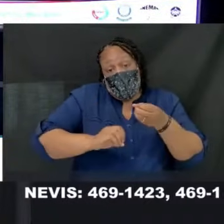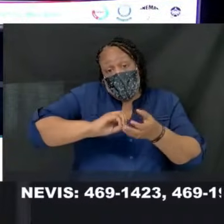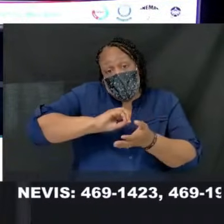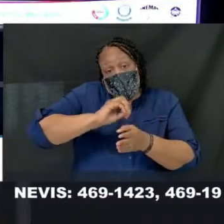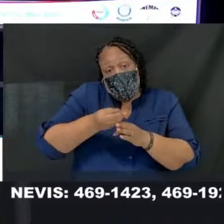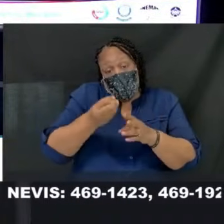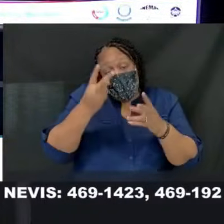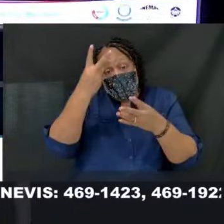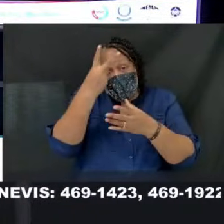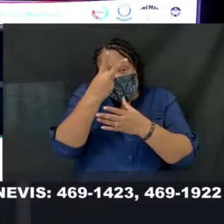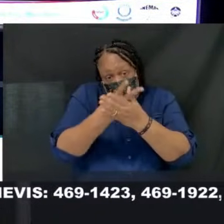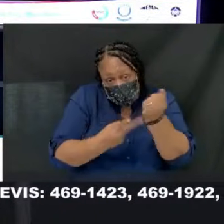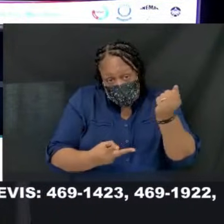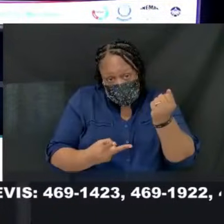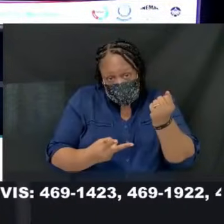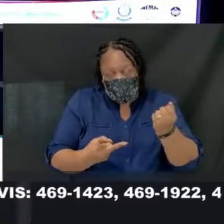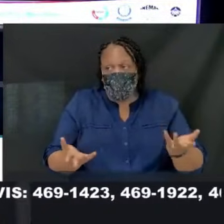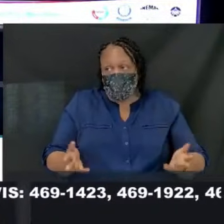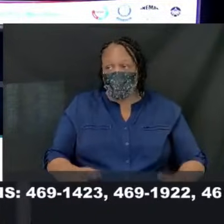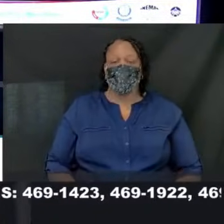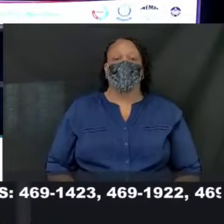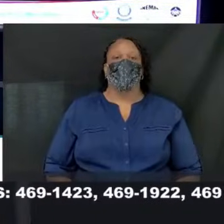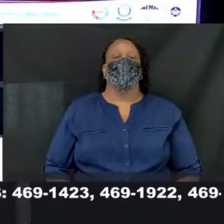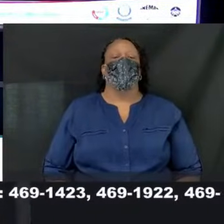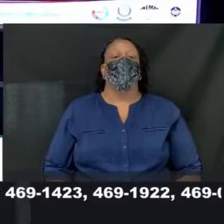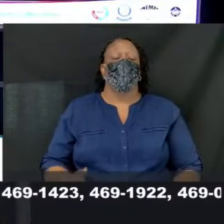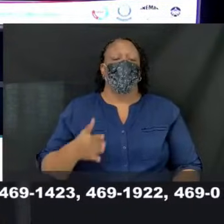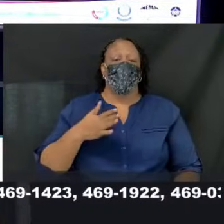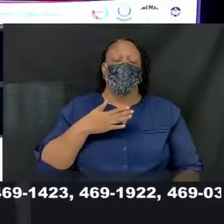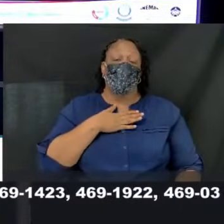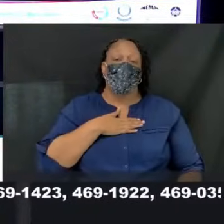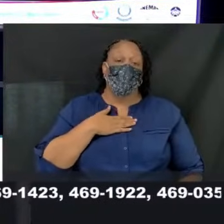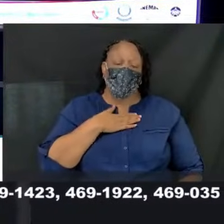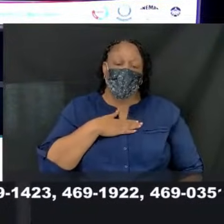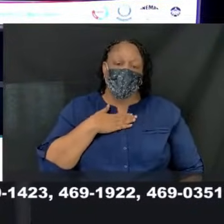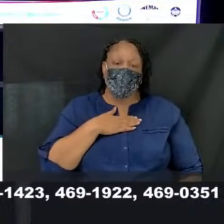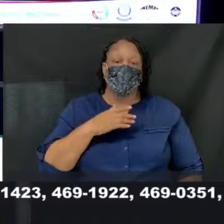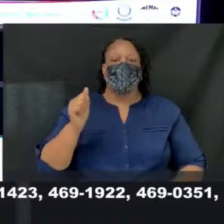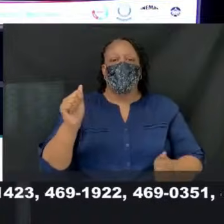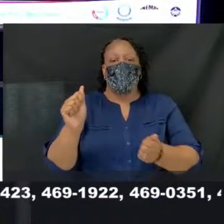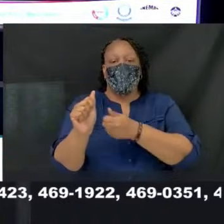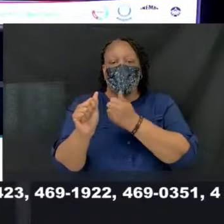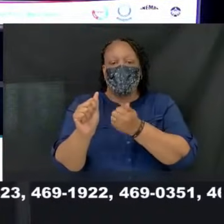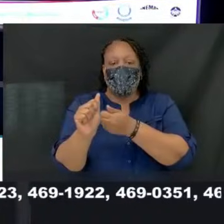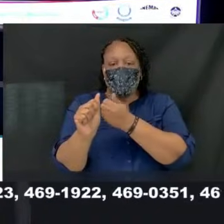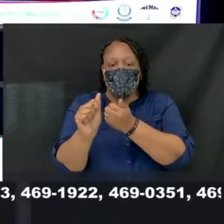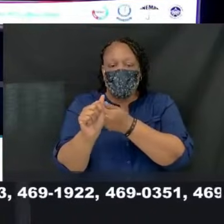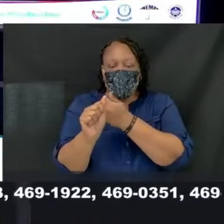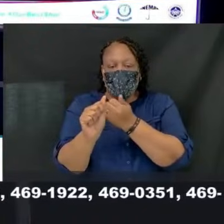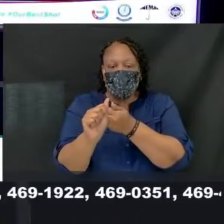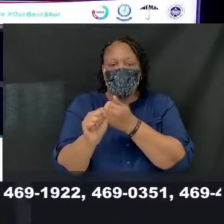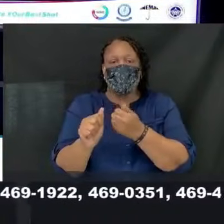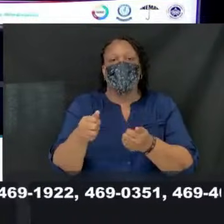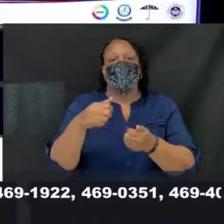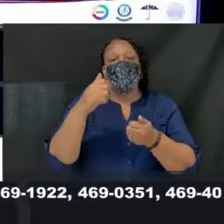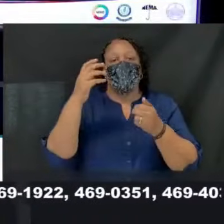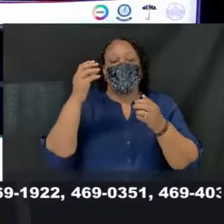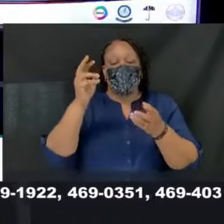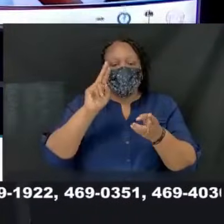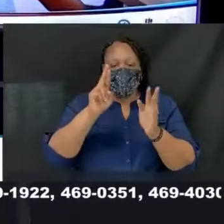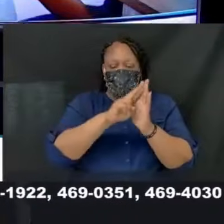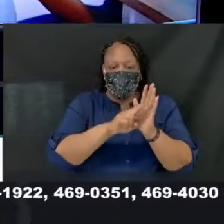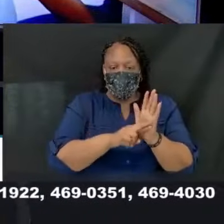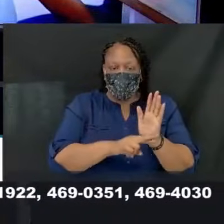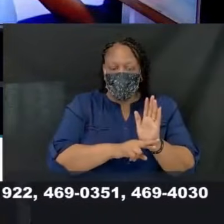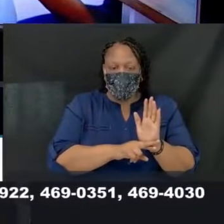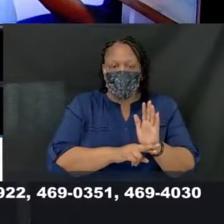will close by making my usual appeal for persons to follow the COVID-19 prevention protocols. That